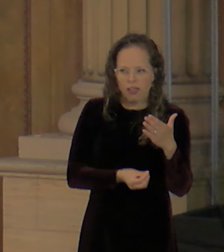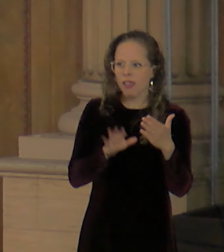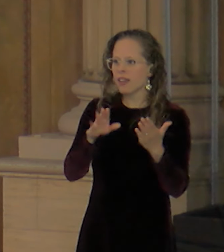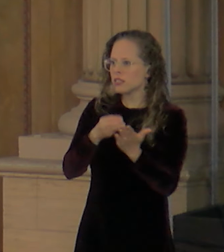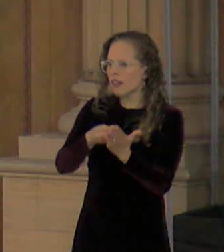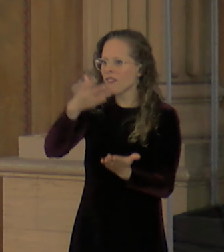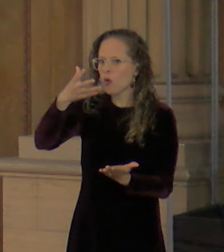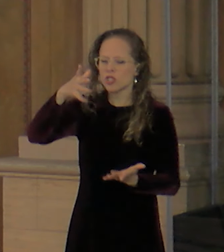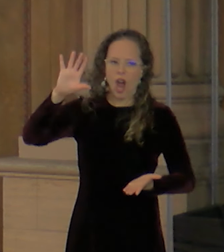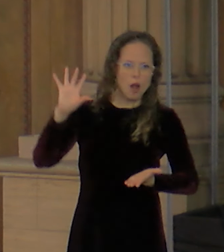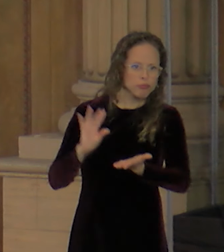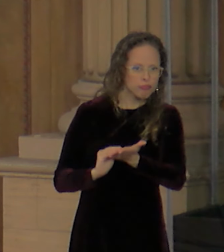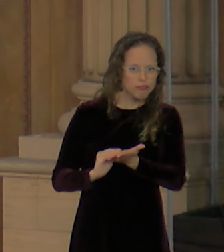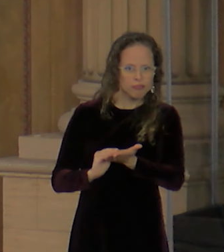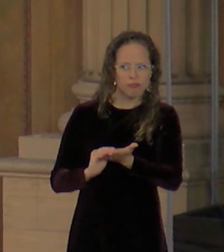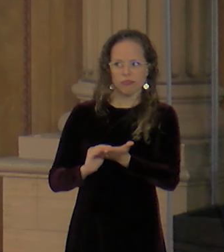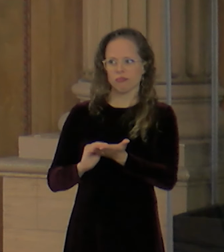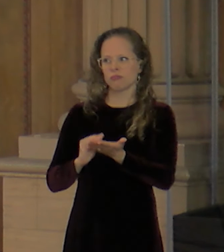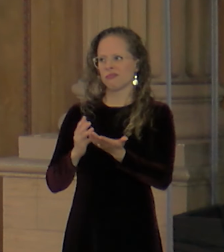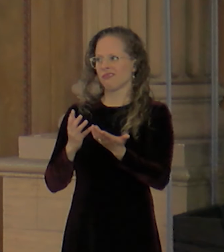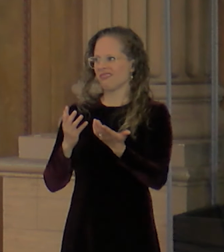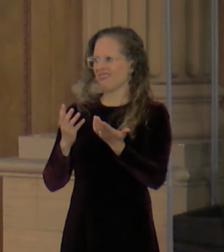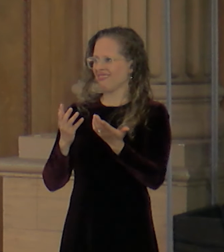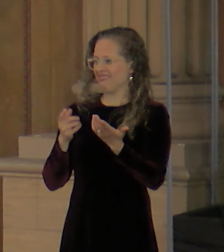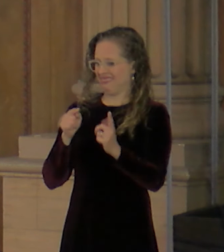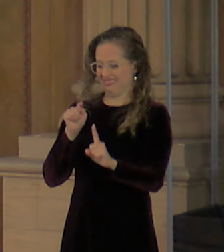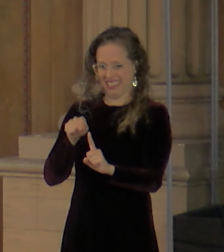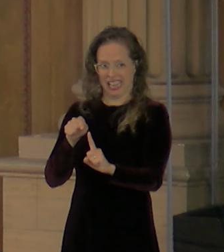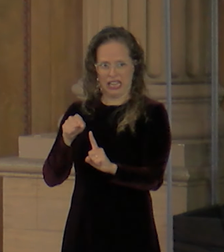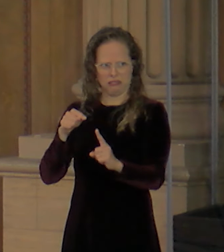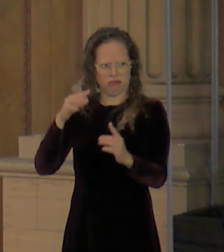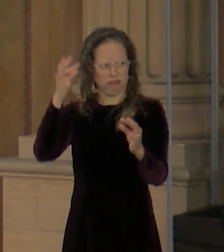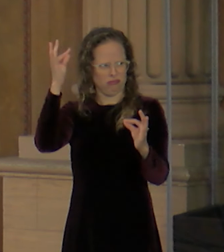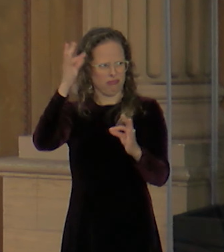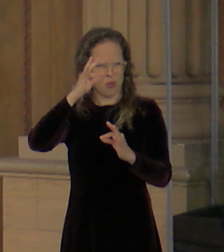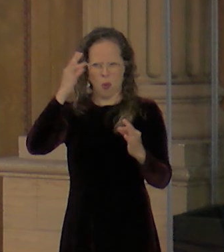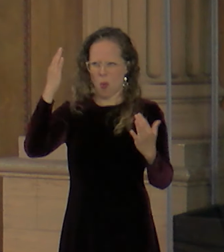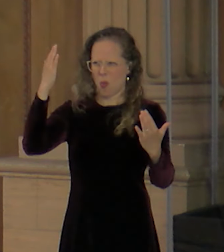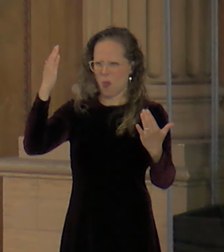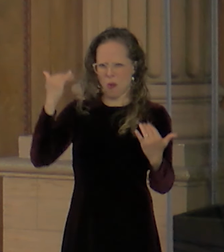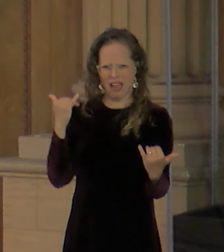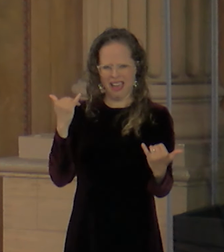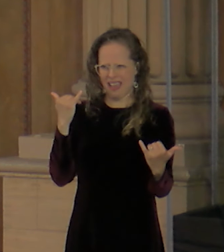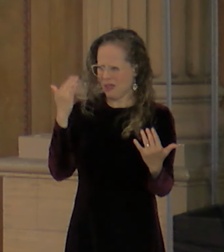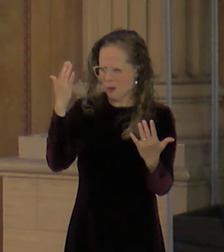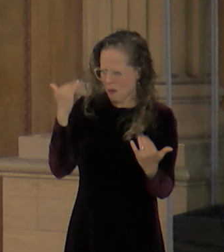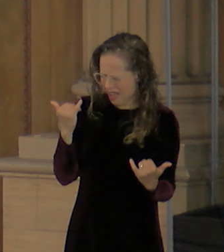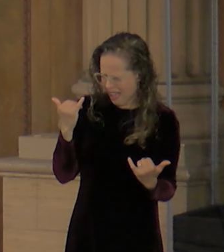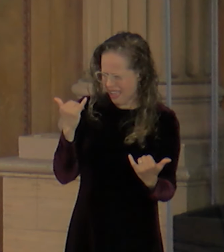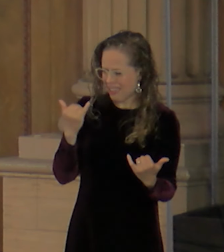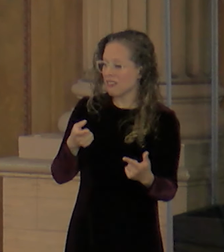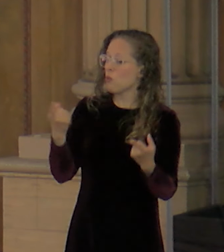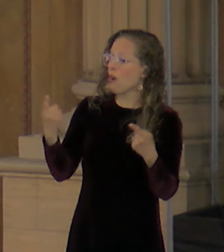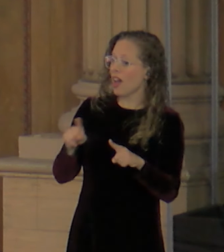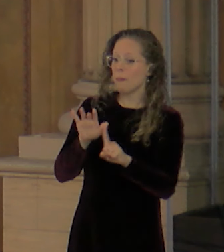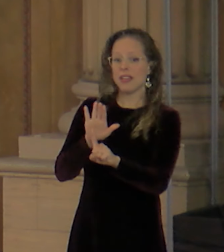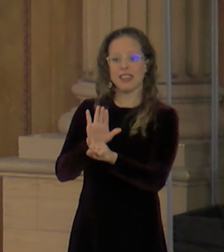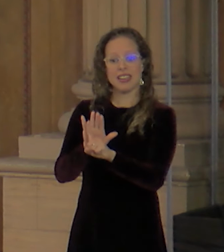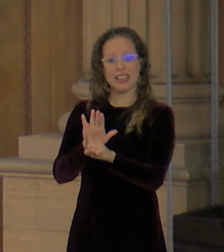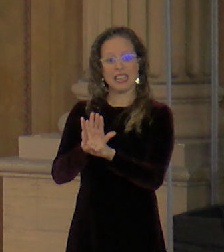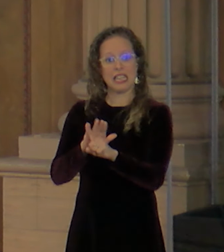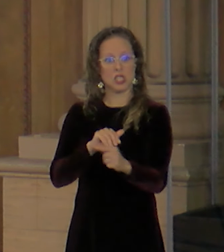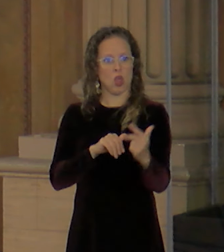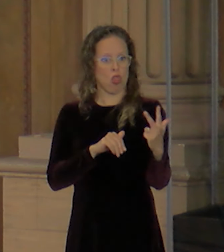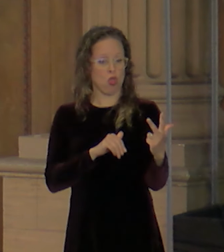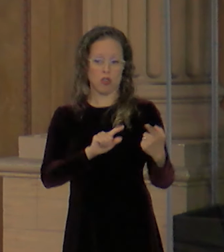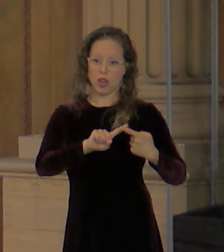instant, and he never learned why. His friends came along and they tried to convince him that to suffer that greatly, he must have sinned greatly. That